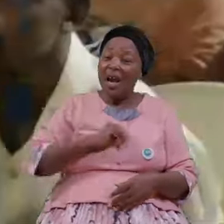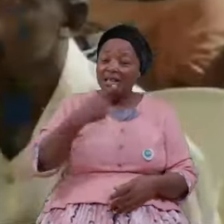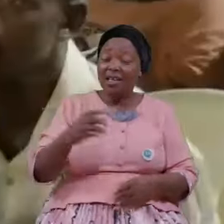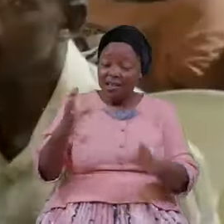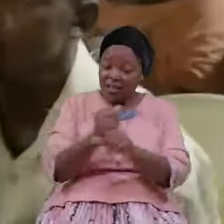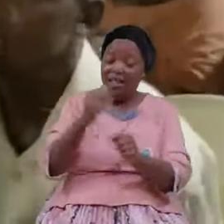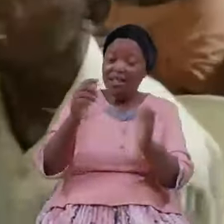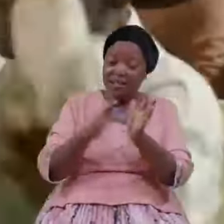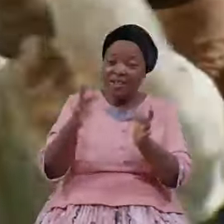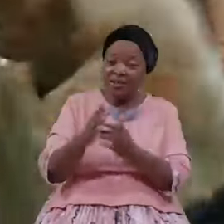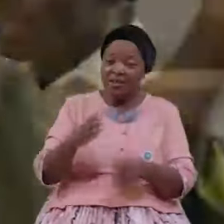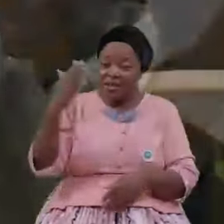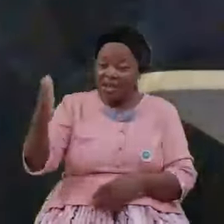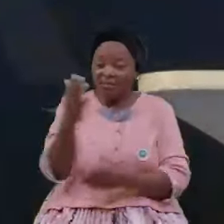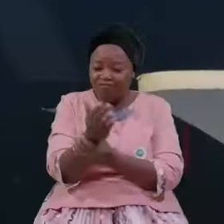there.